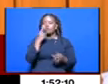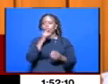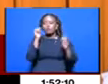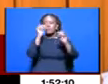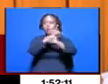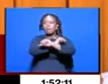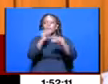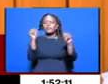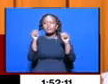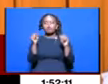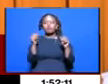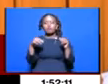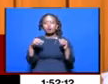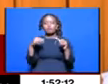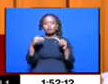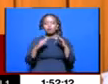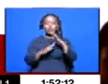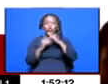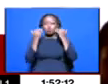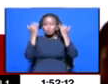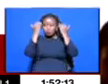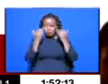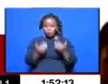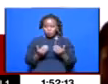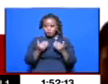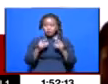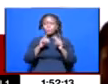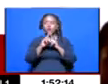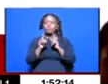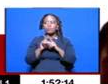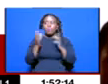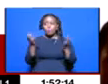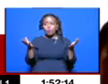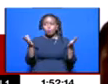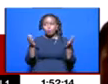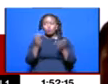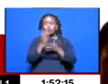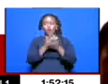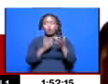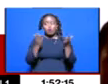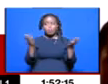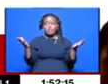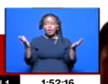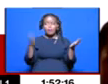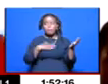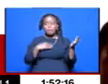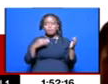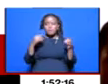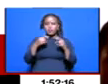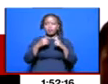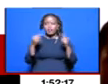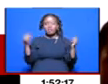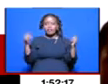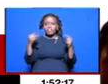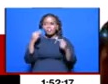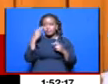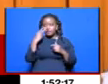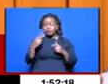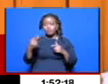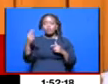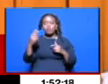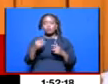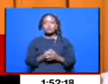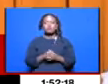issues. Just as well, on some, I'm of divergent views. I render